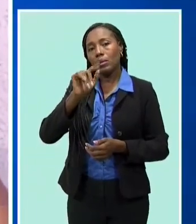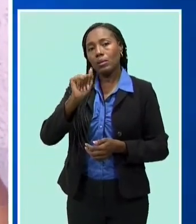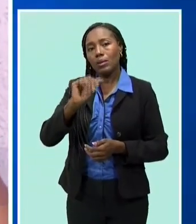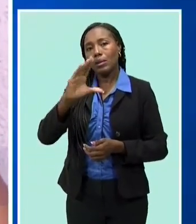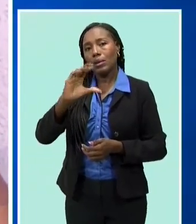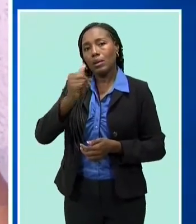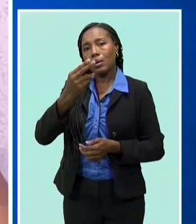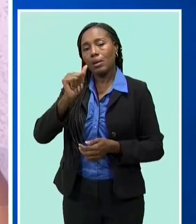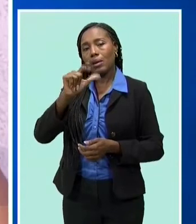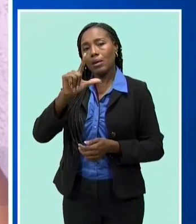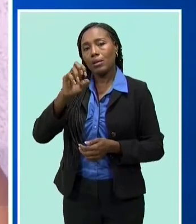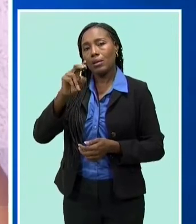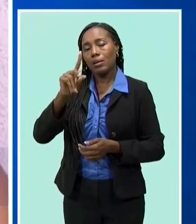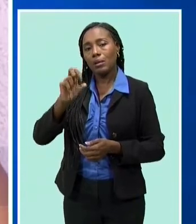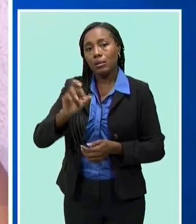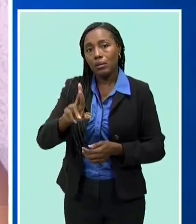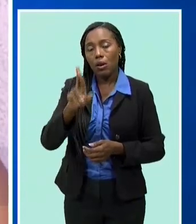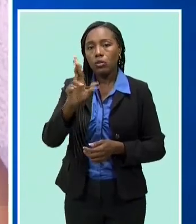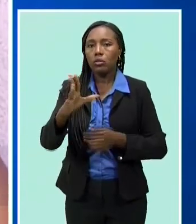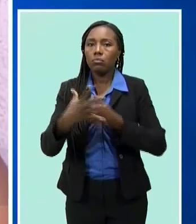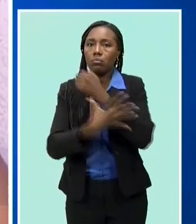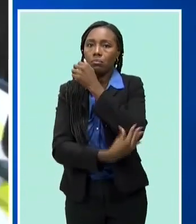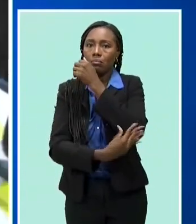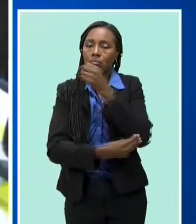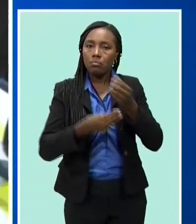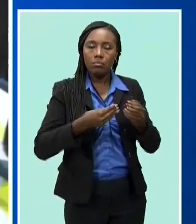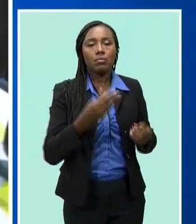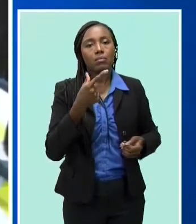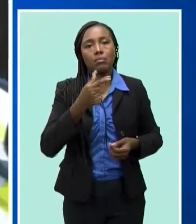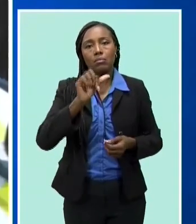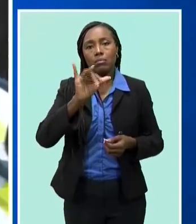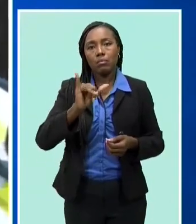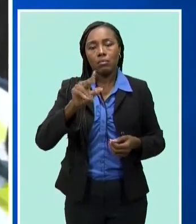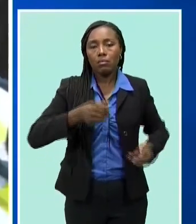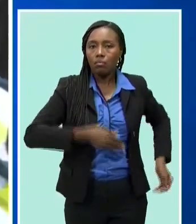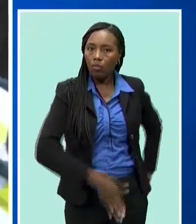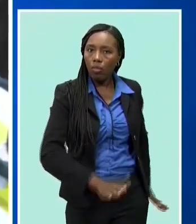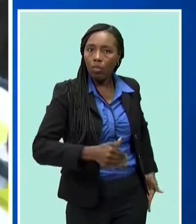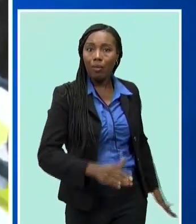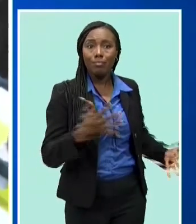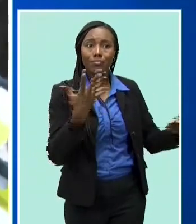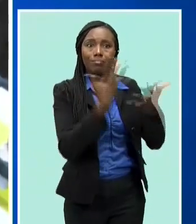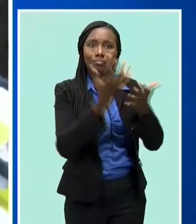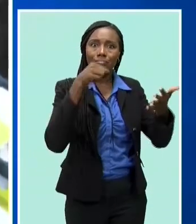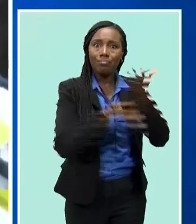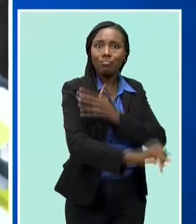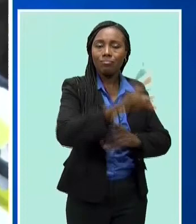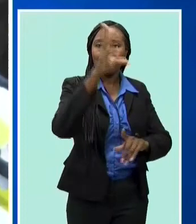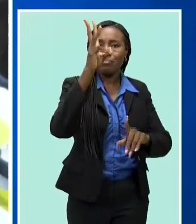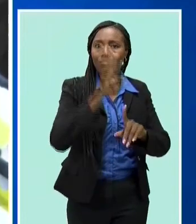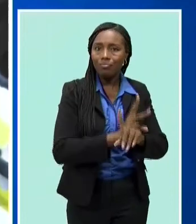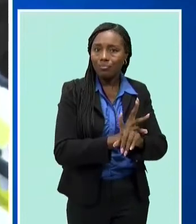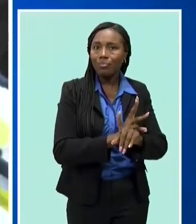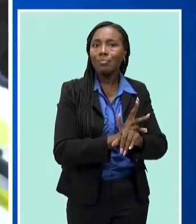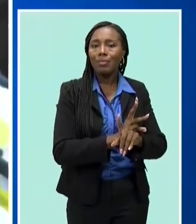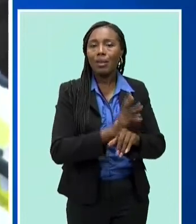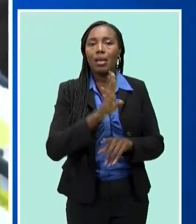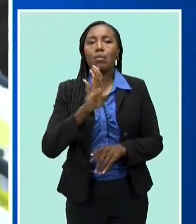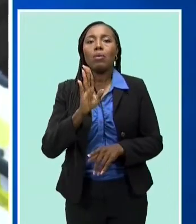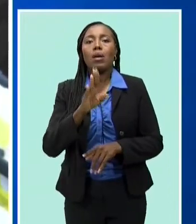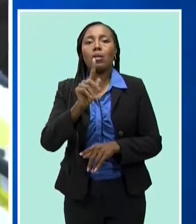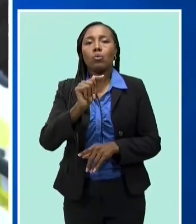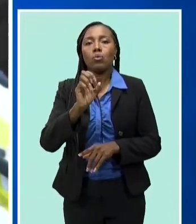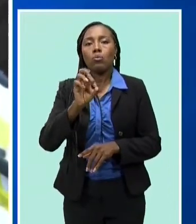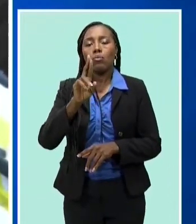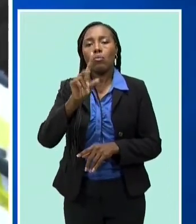media sensation and entrepreneur, will now have to spend 6 months incarcerated in Her Majesty's prison in Bossum